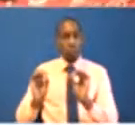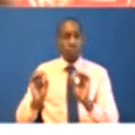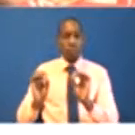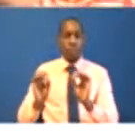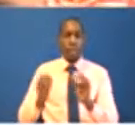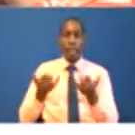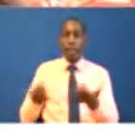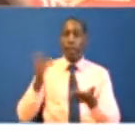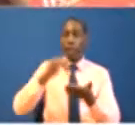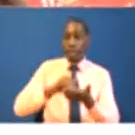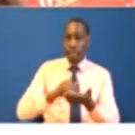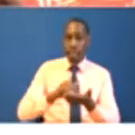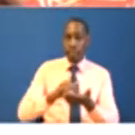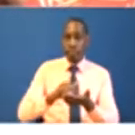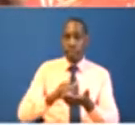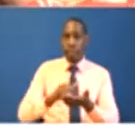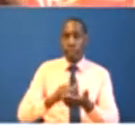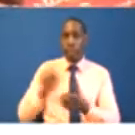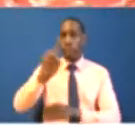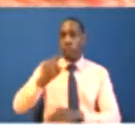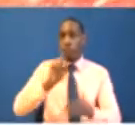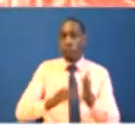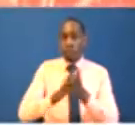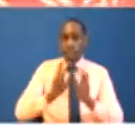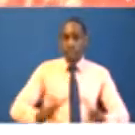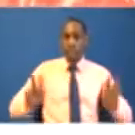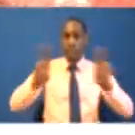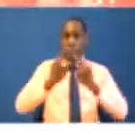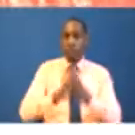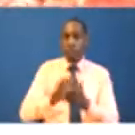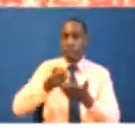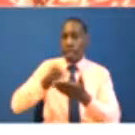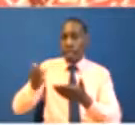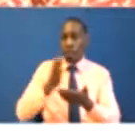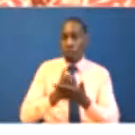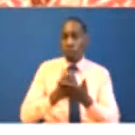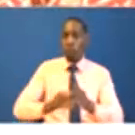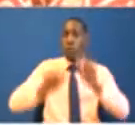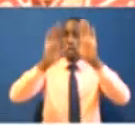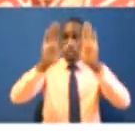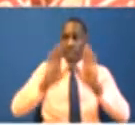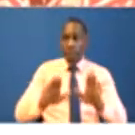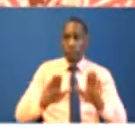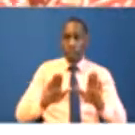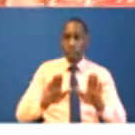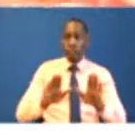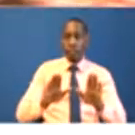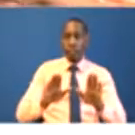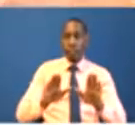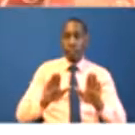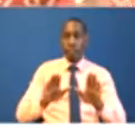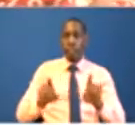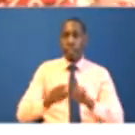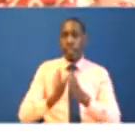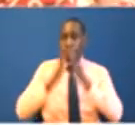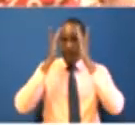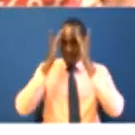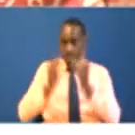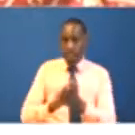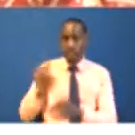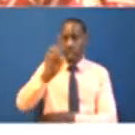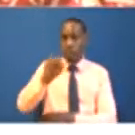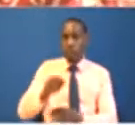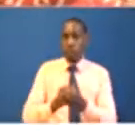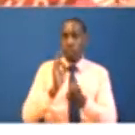heart so again it brings us back to the question of values that integrity actually counts it's it's the cornerstone and it determines the question about